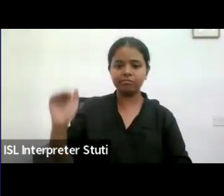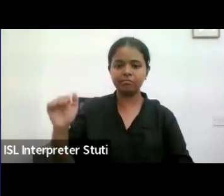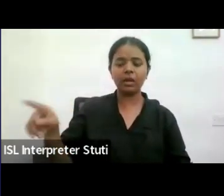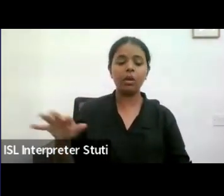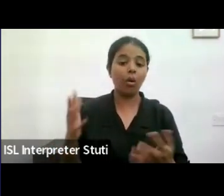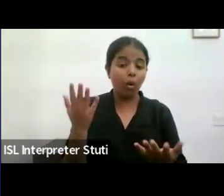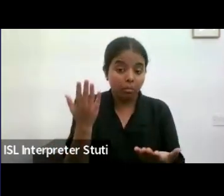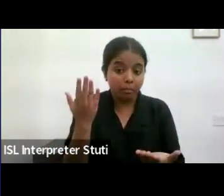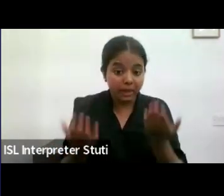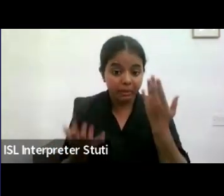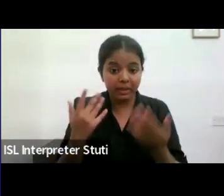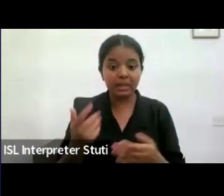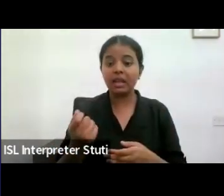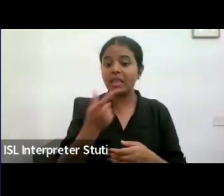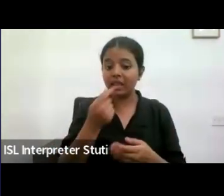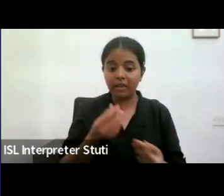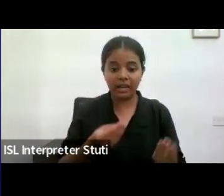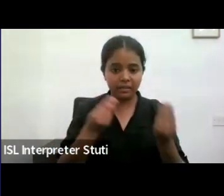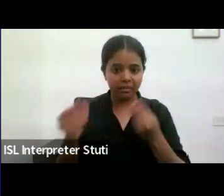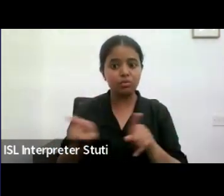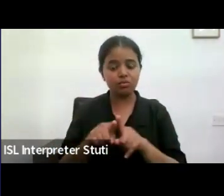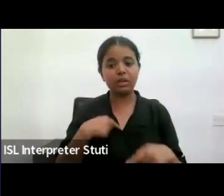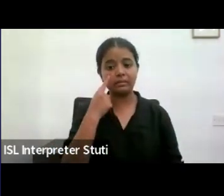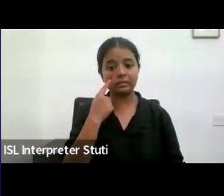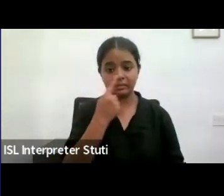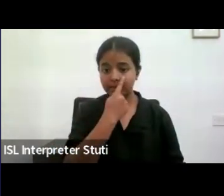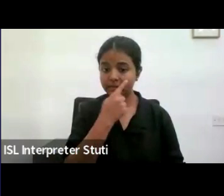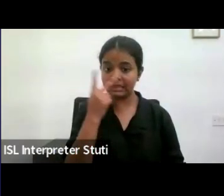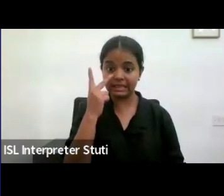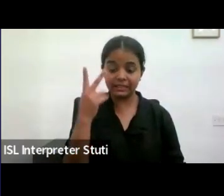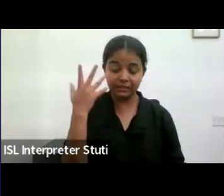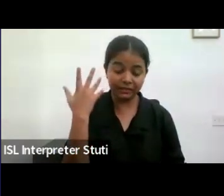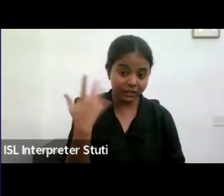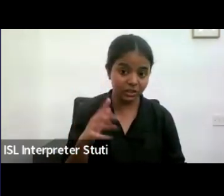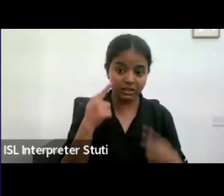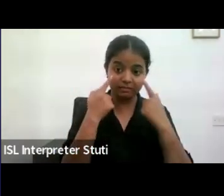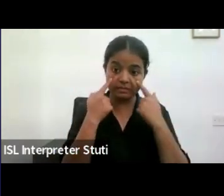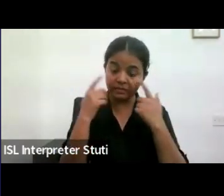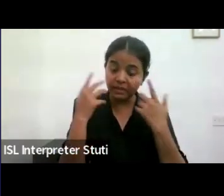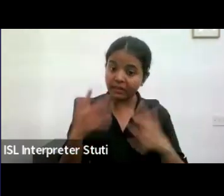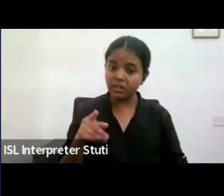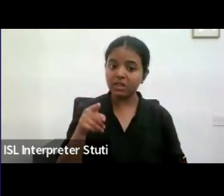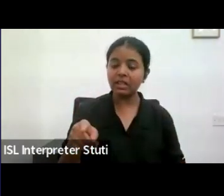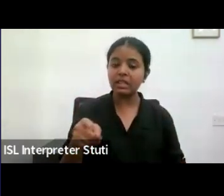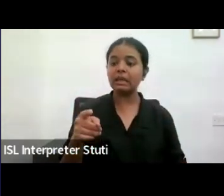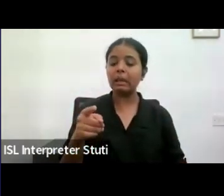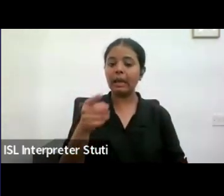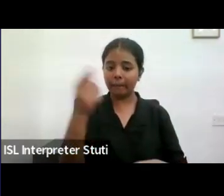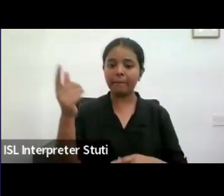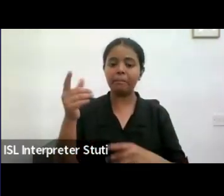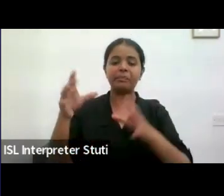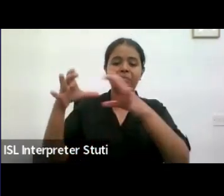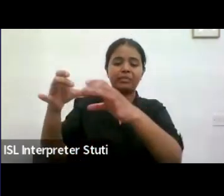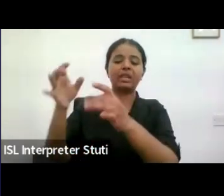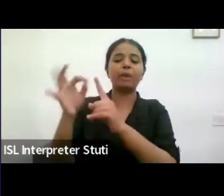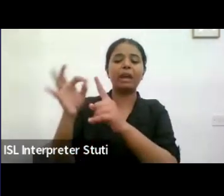drugs, I have seen with my own eyes in an institution, children and people with disabilities with being given at least